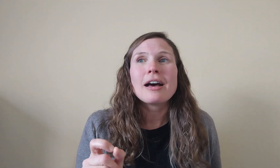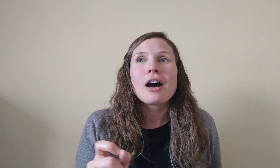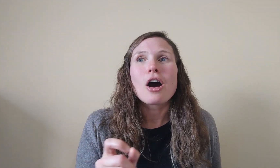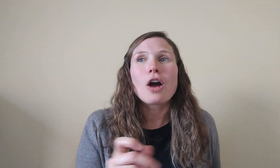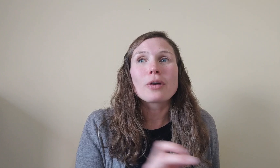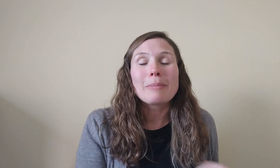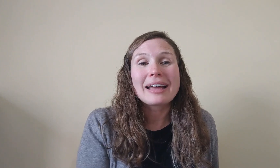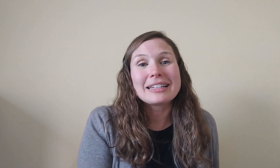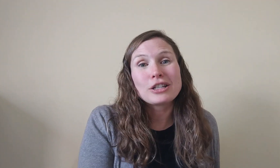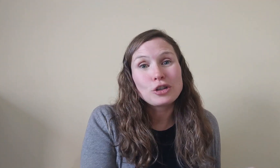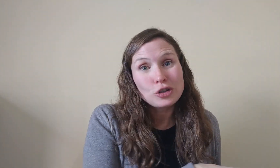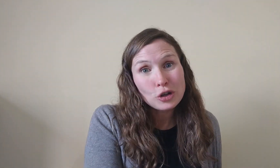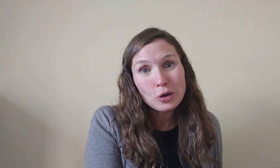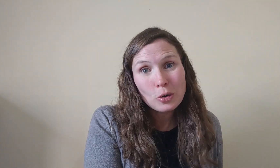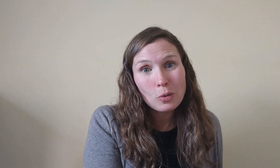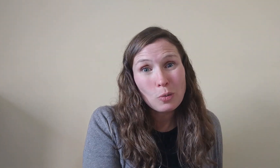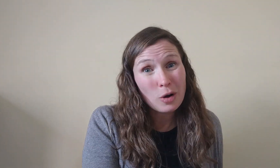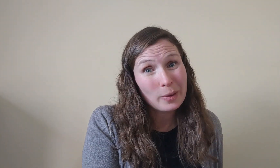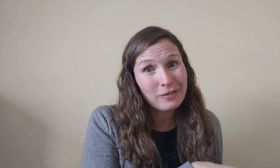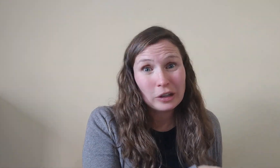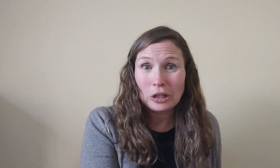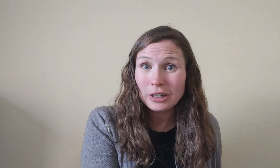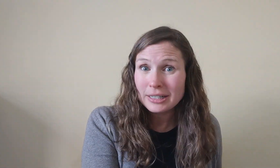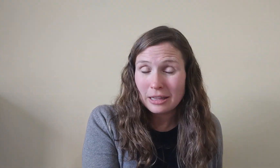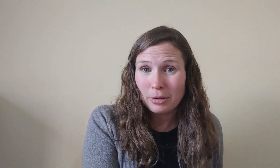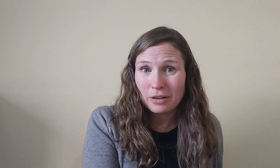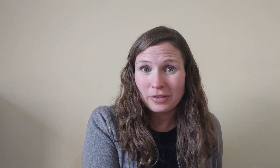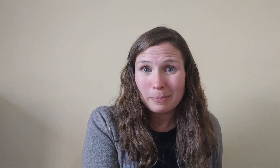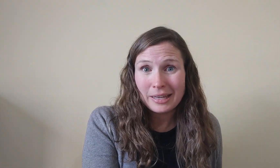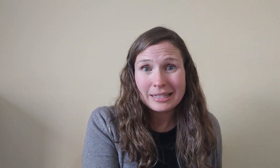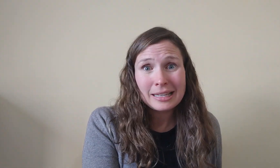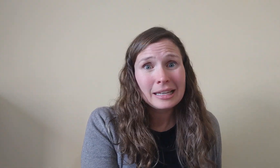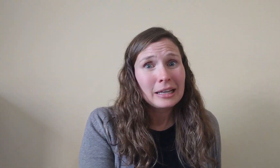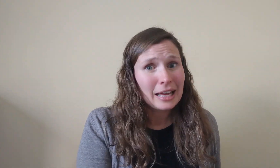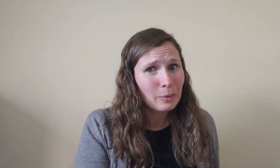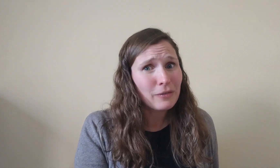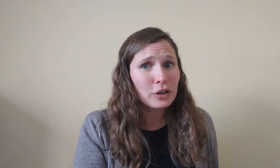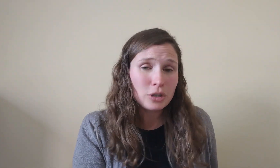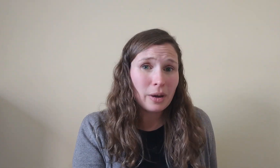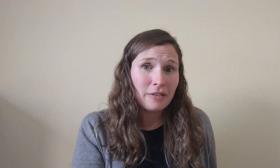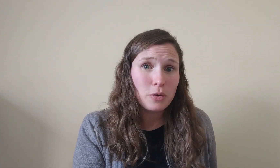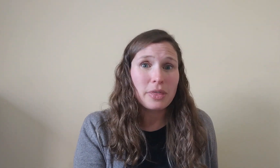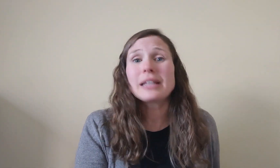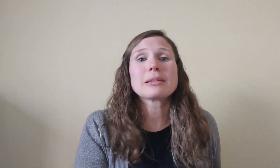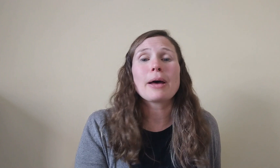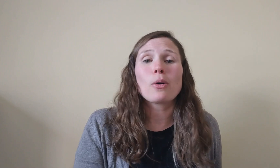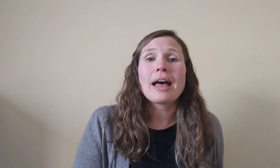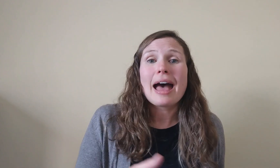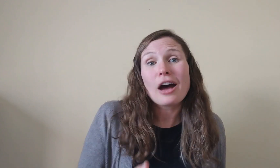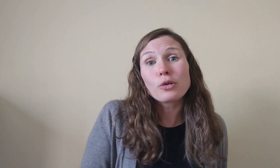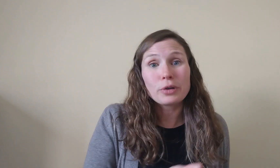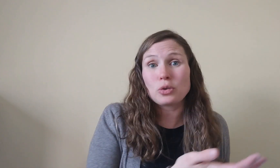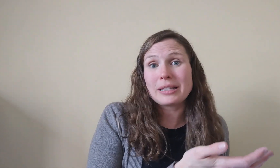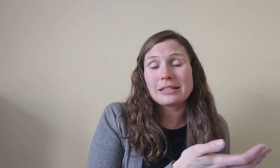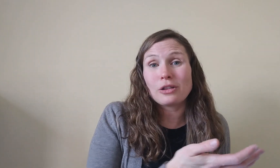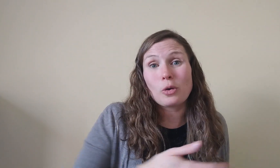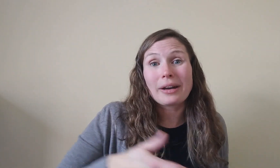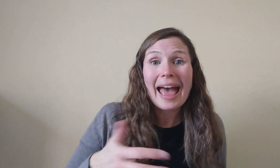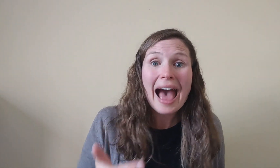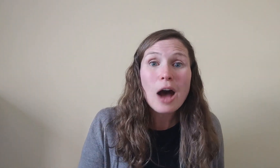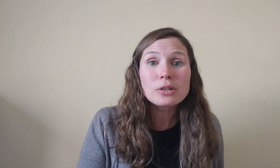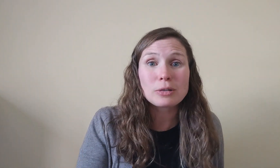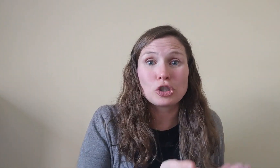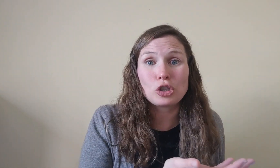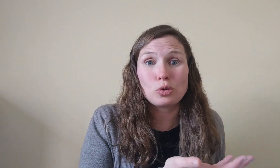only are reminded to do what we've learned in the book of Philippians, and we've learned quite a few things about how to rejoice in the